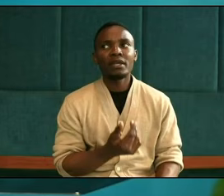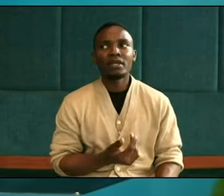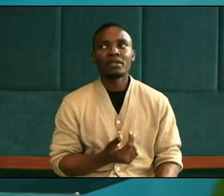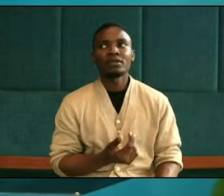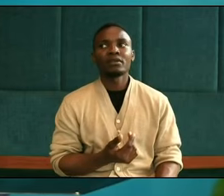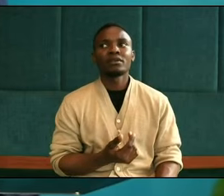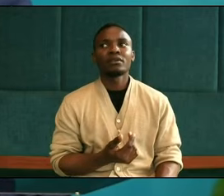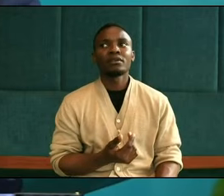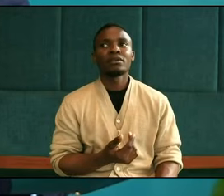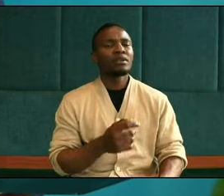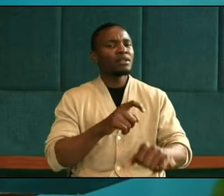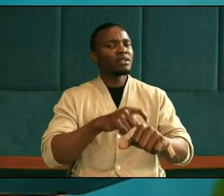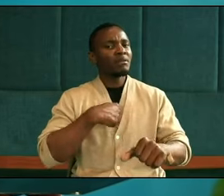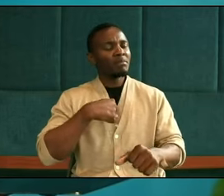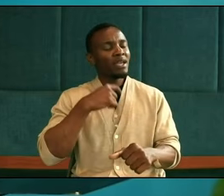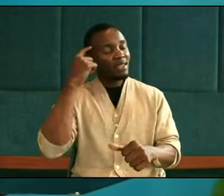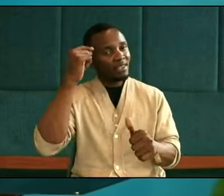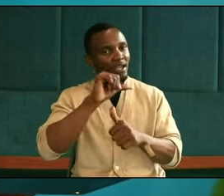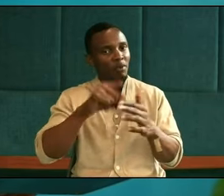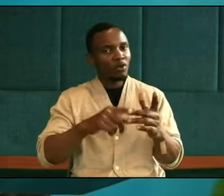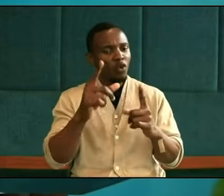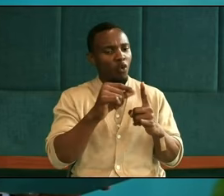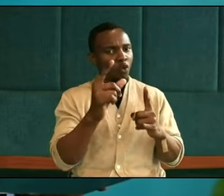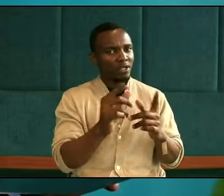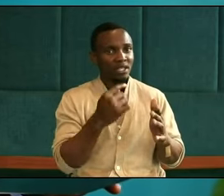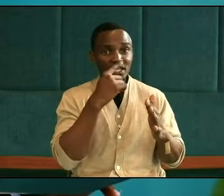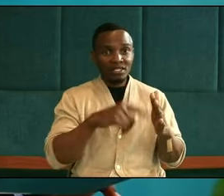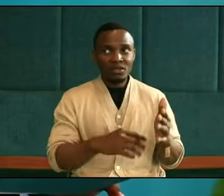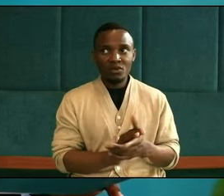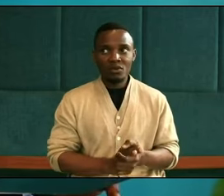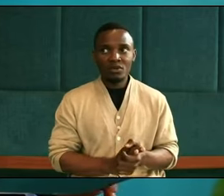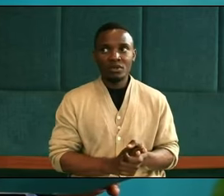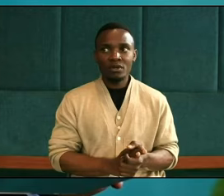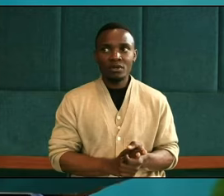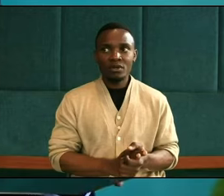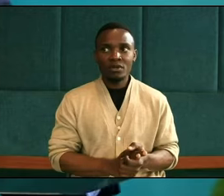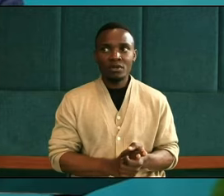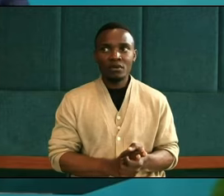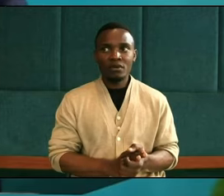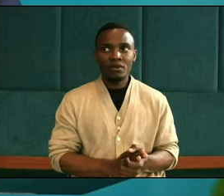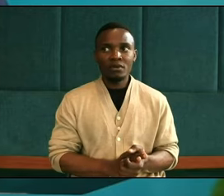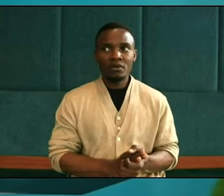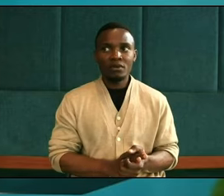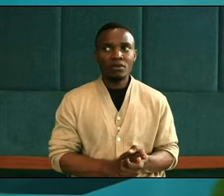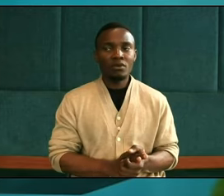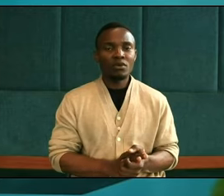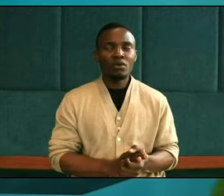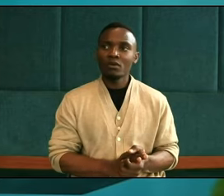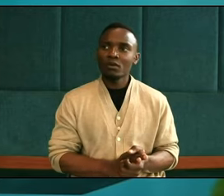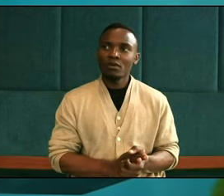think about the lyrics of this song, it says, what this dying world could use is a willing man of